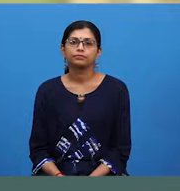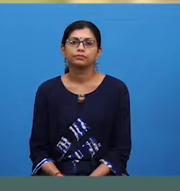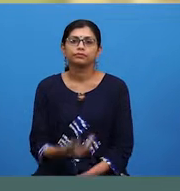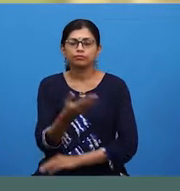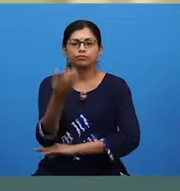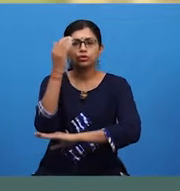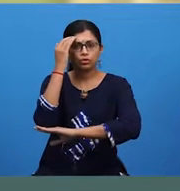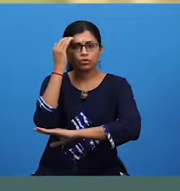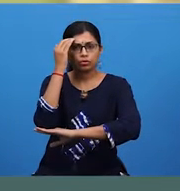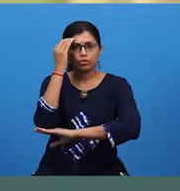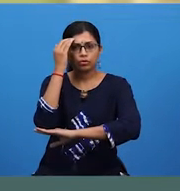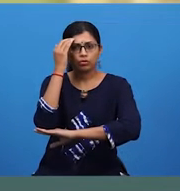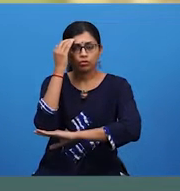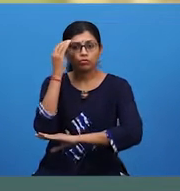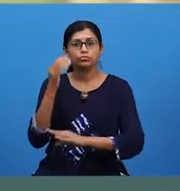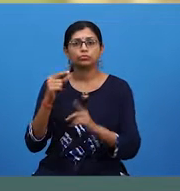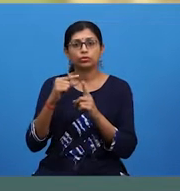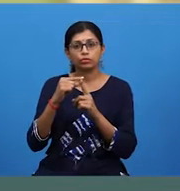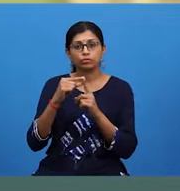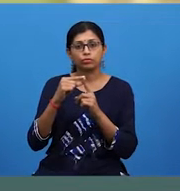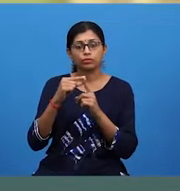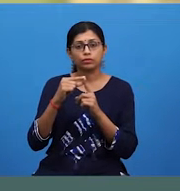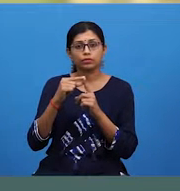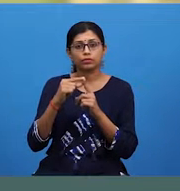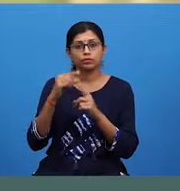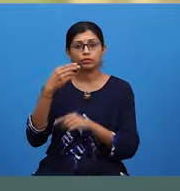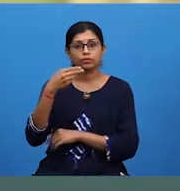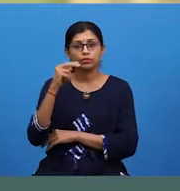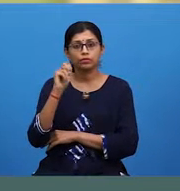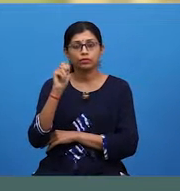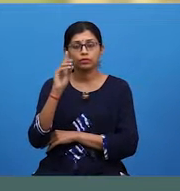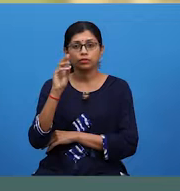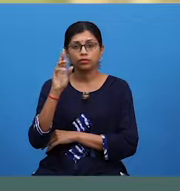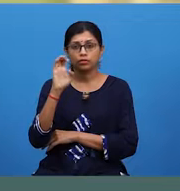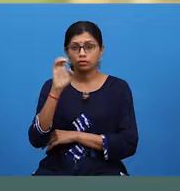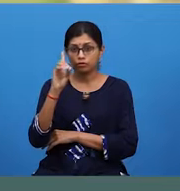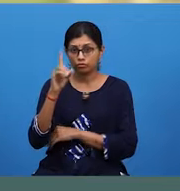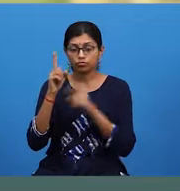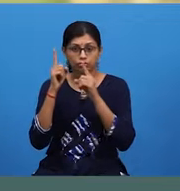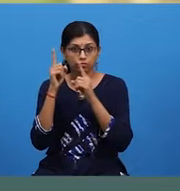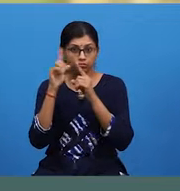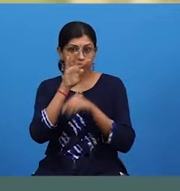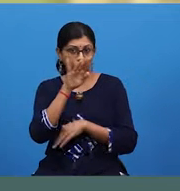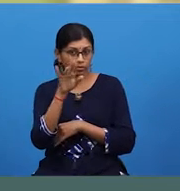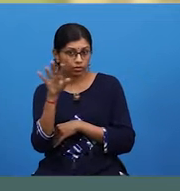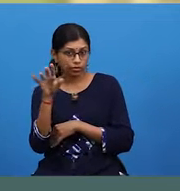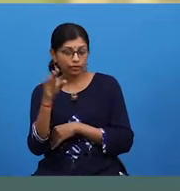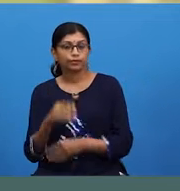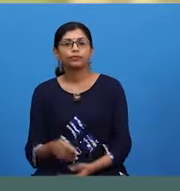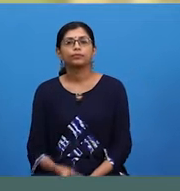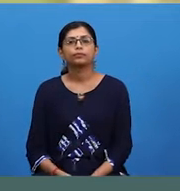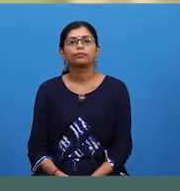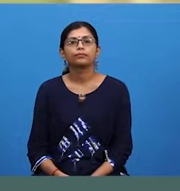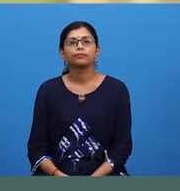Do you know that the word hundred is actually derived from the Old Norse word hundred,